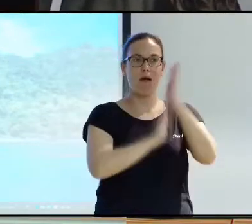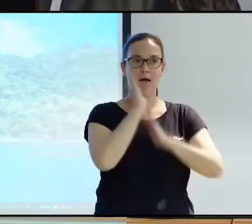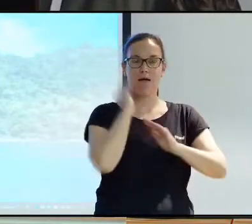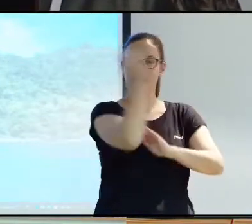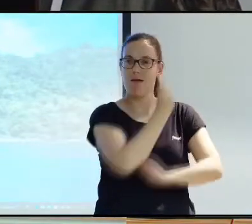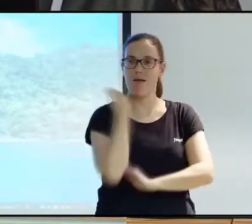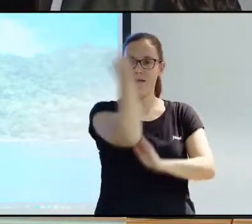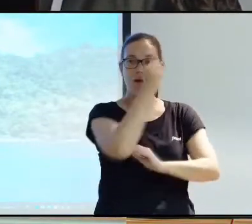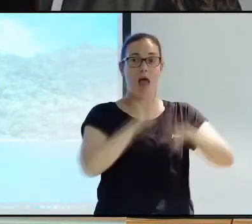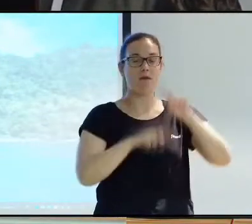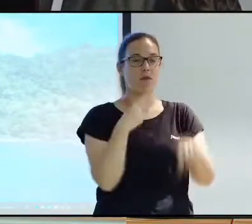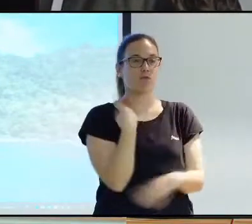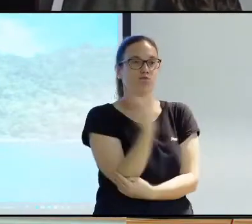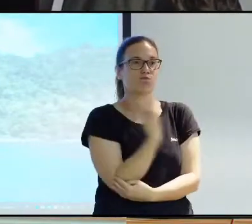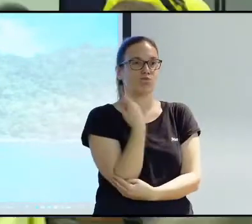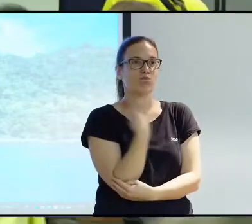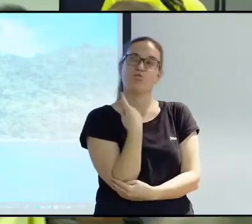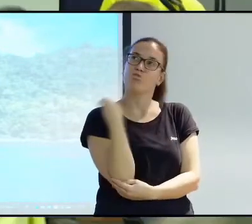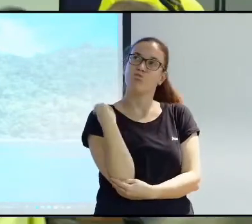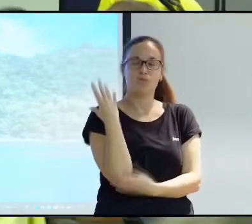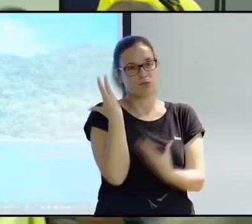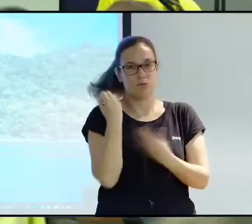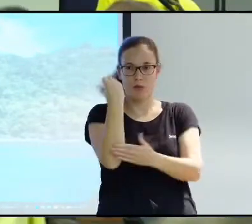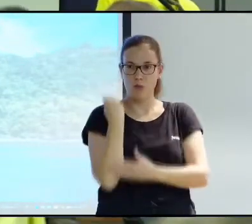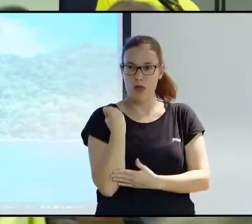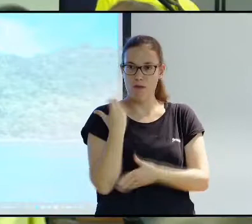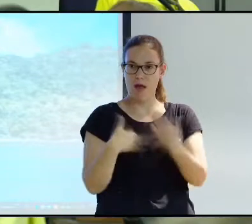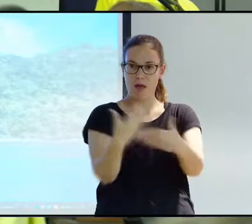she took care of me lovingly, and when I felt alone, she took care of me.